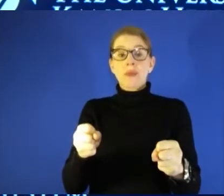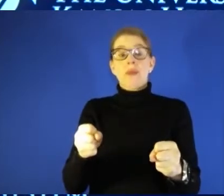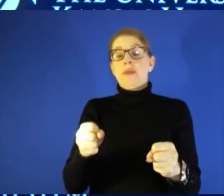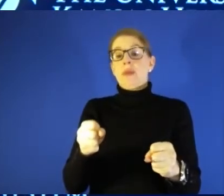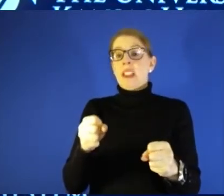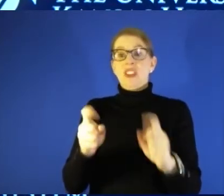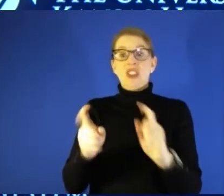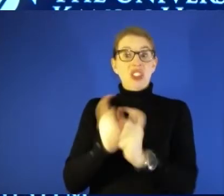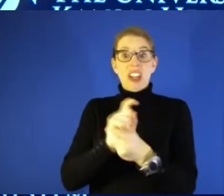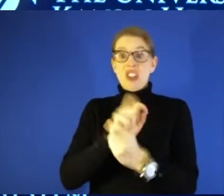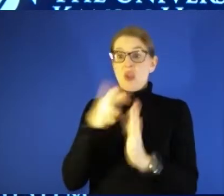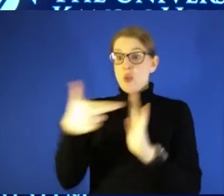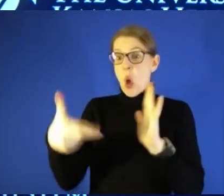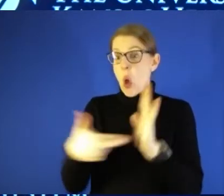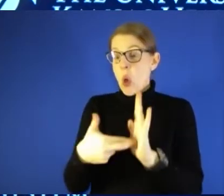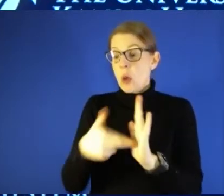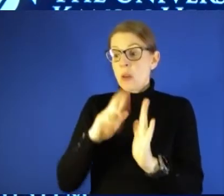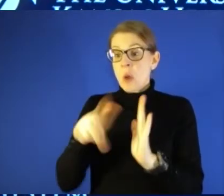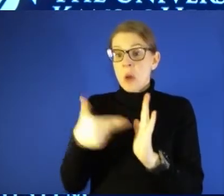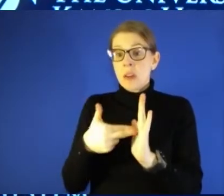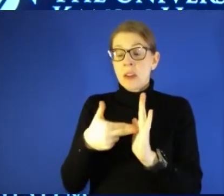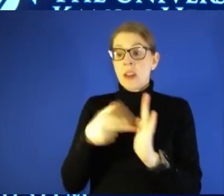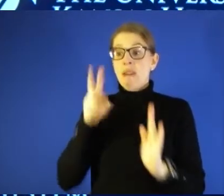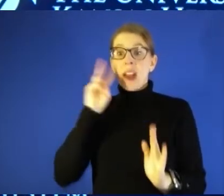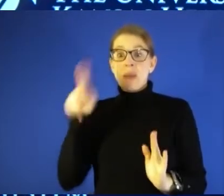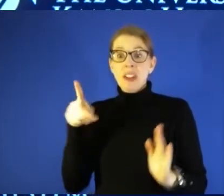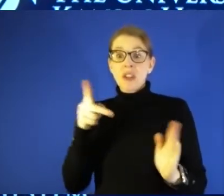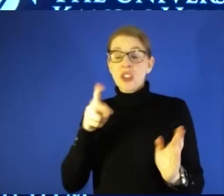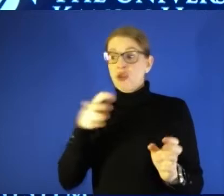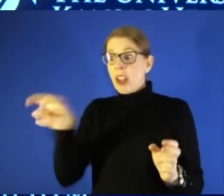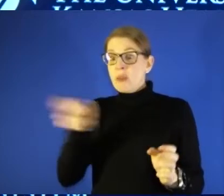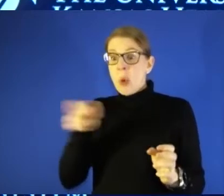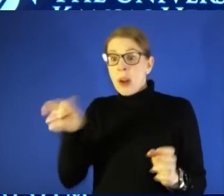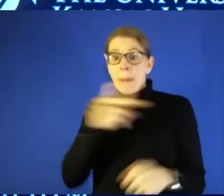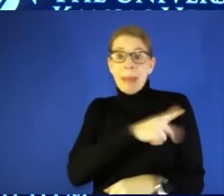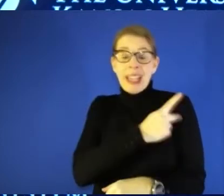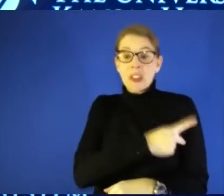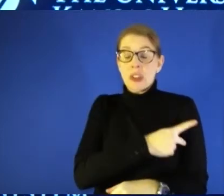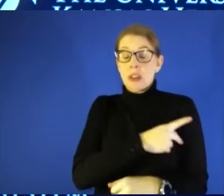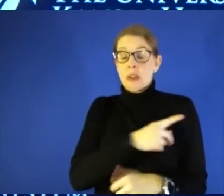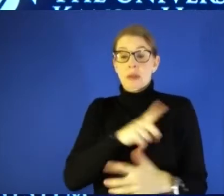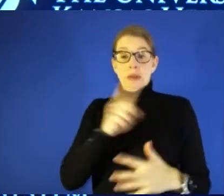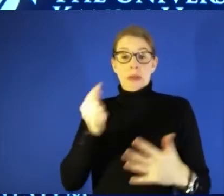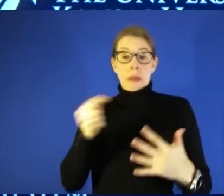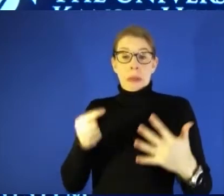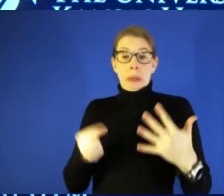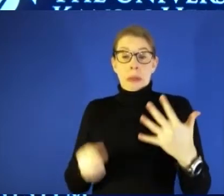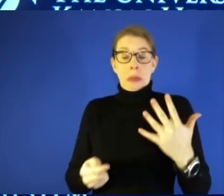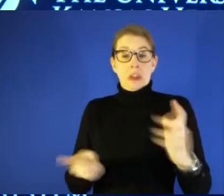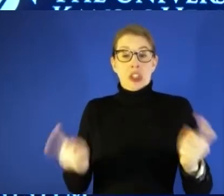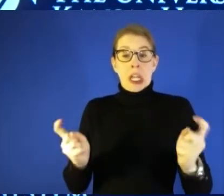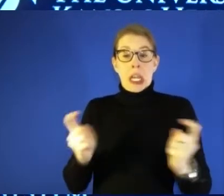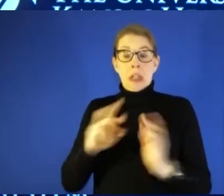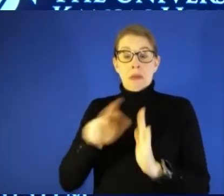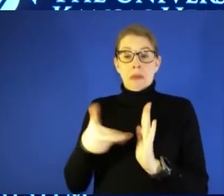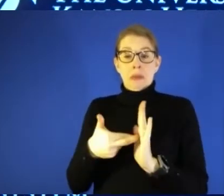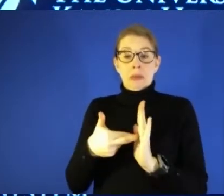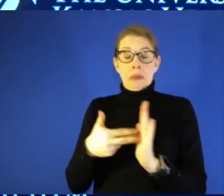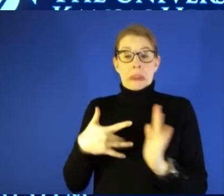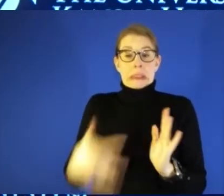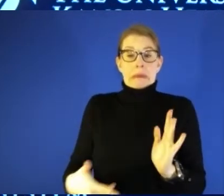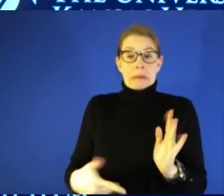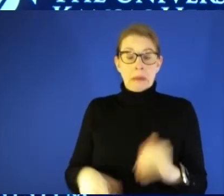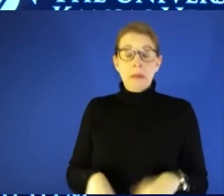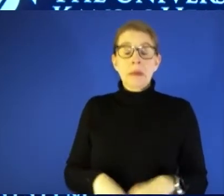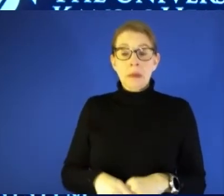got vice presidents transporting patients. We have just had, both in the clinical and non-clinical setting, everyone chipping in